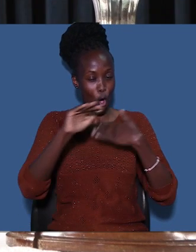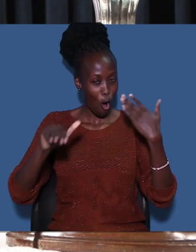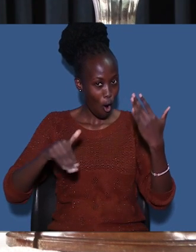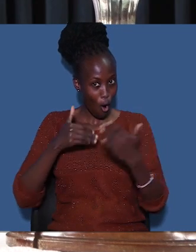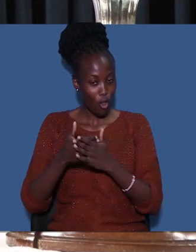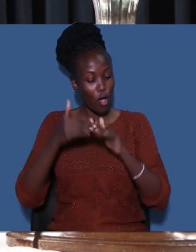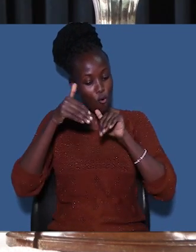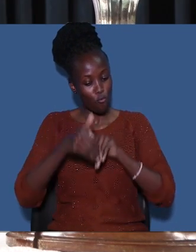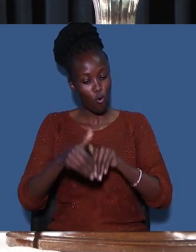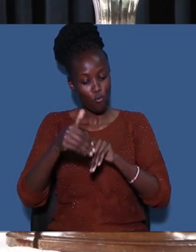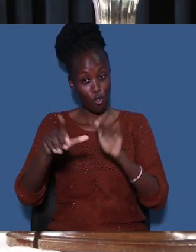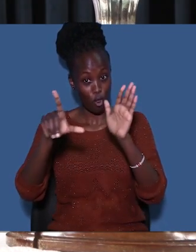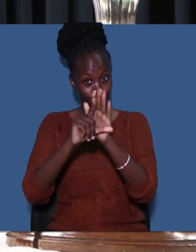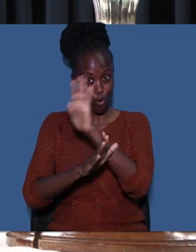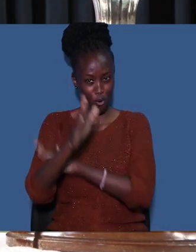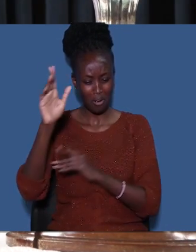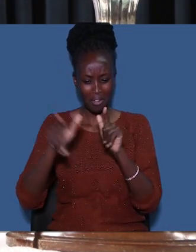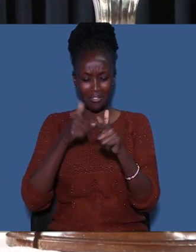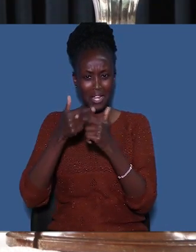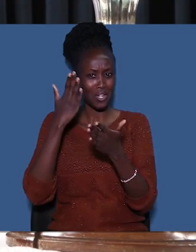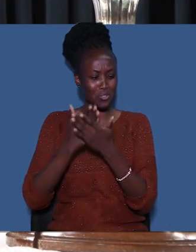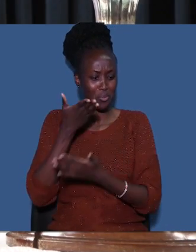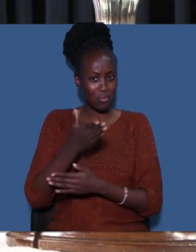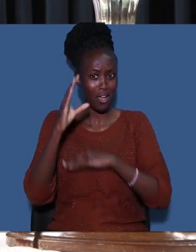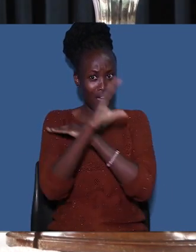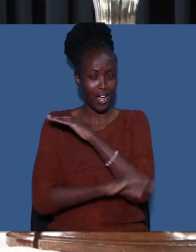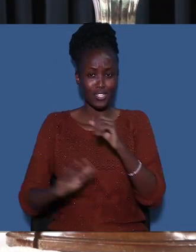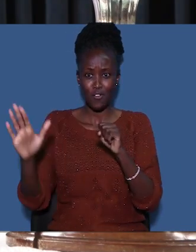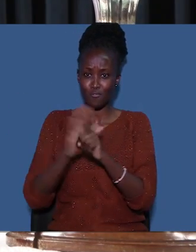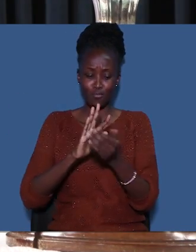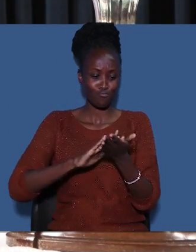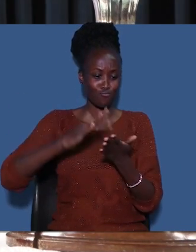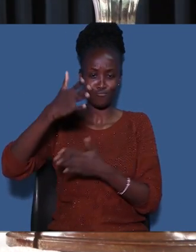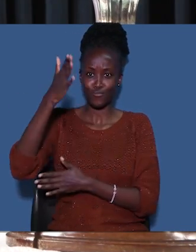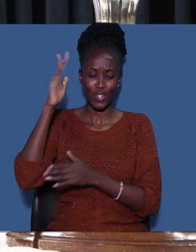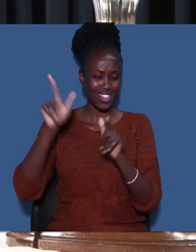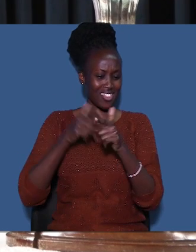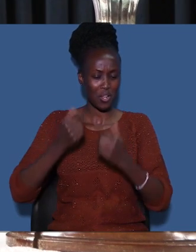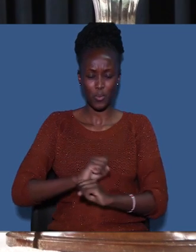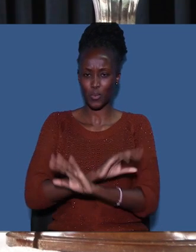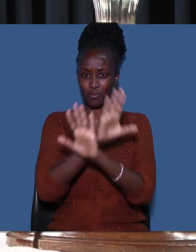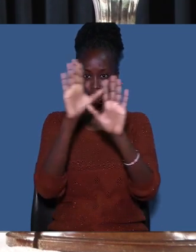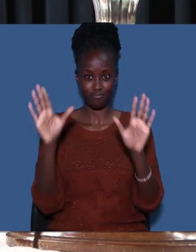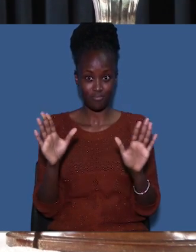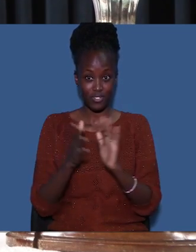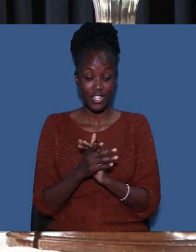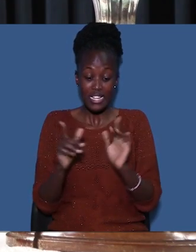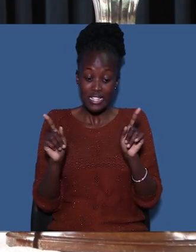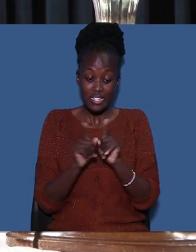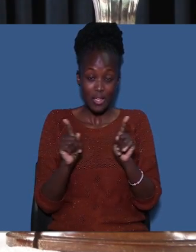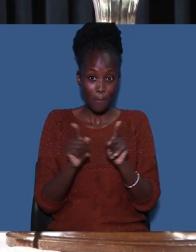law, this nation would be filled with God's glory, and it would be very, very evident. It follows that if we